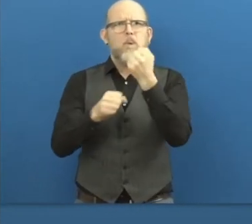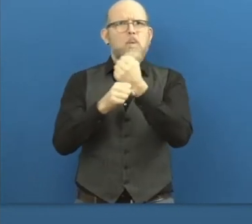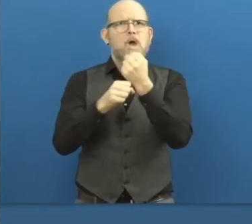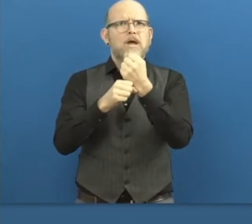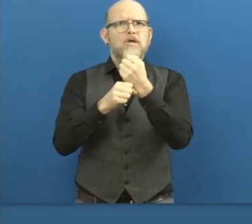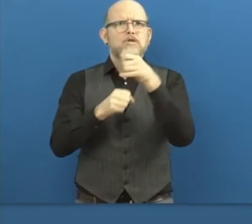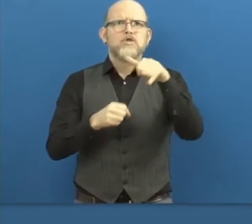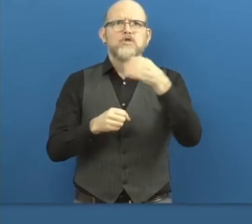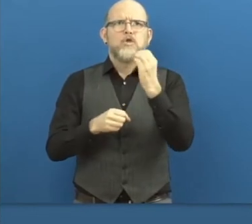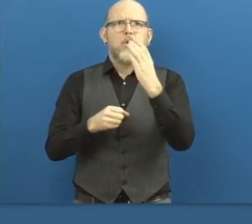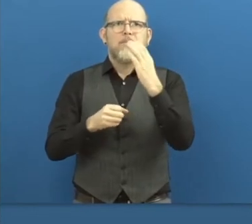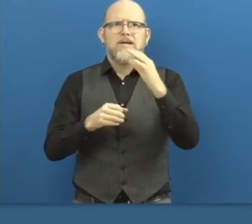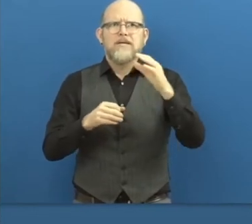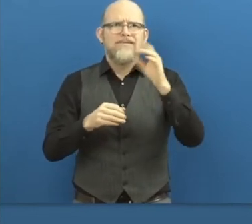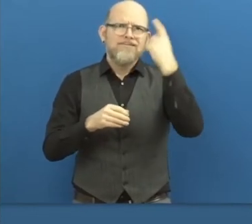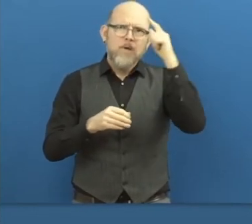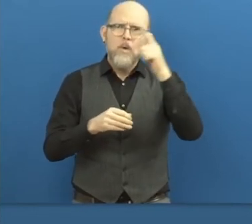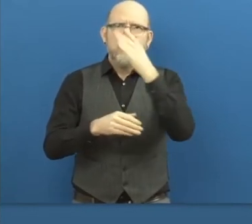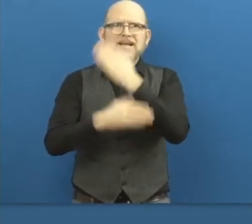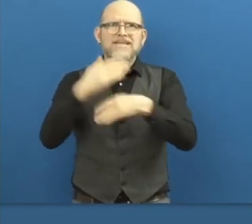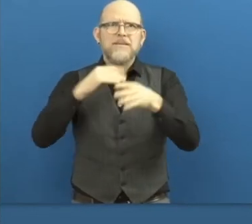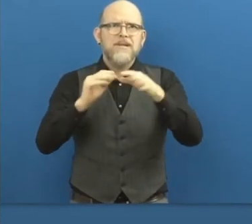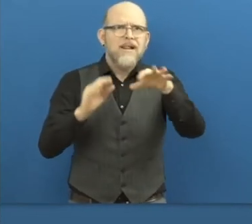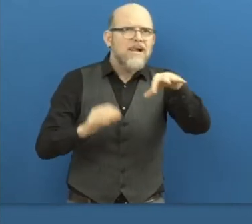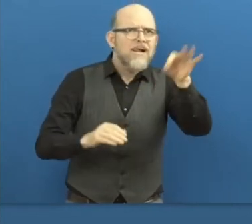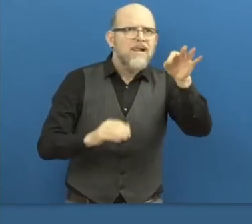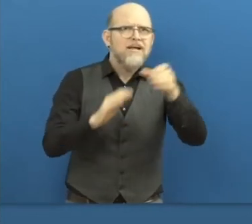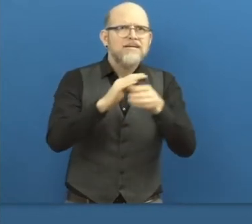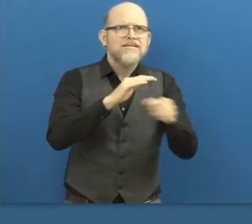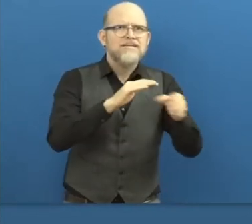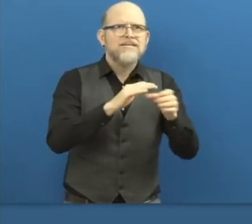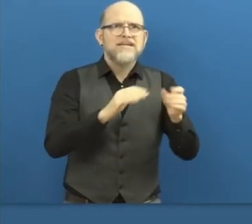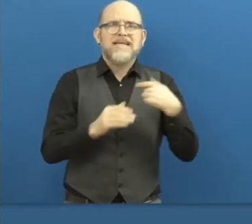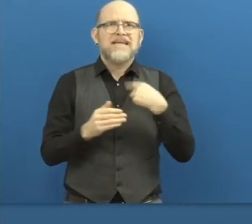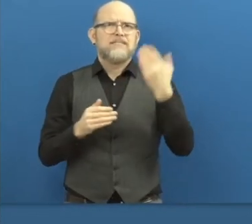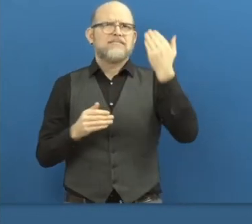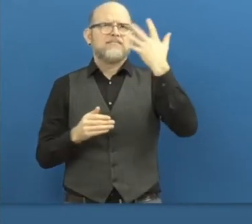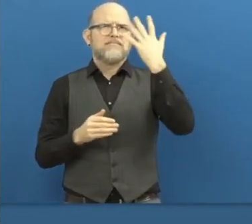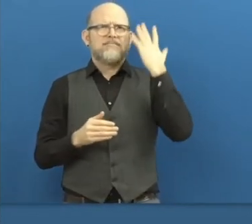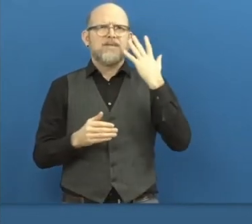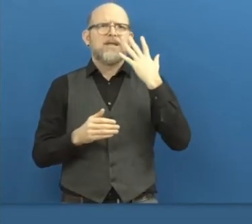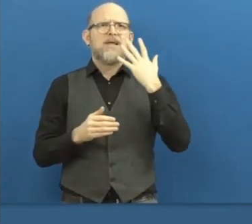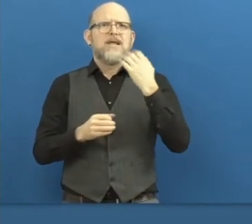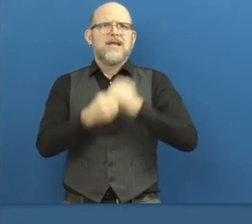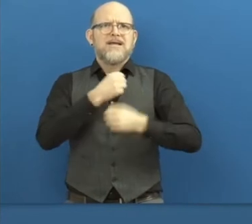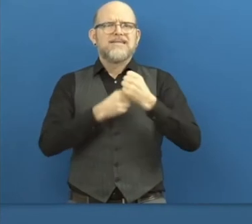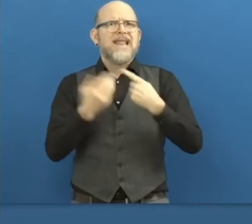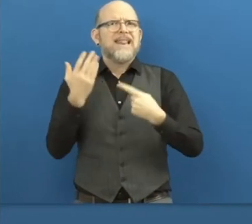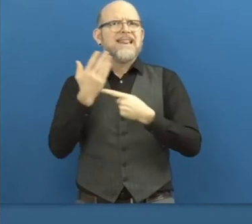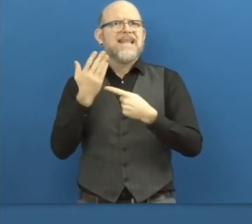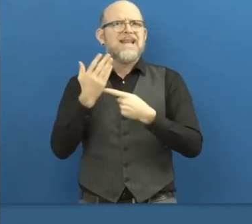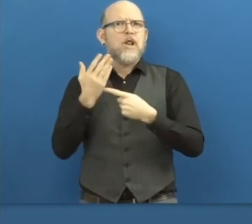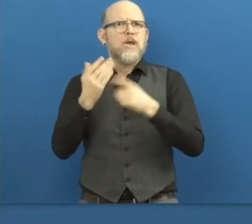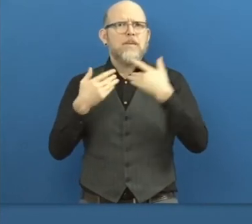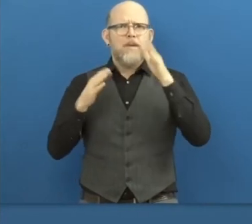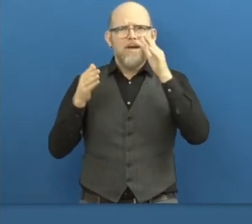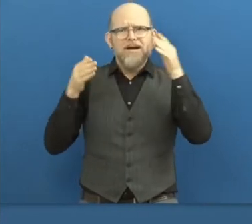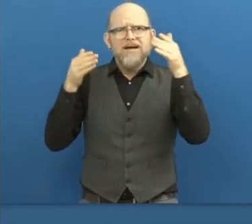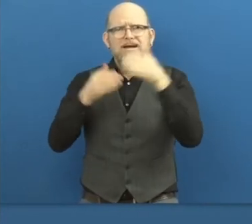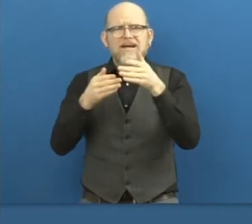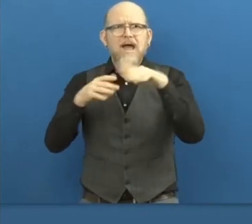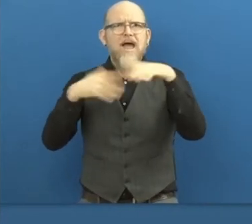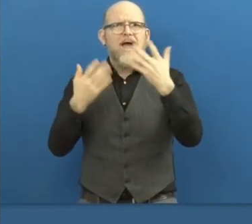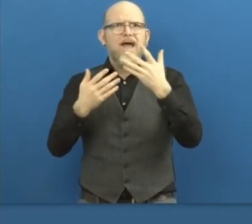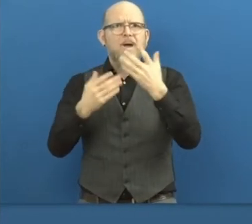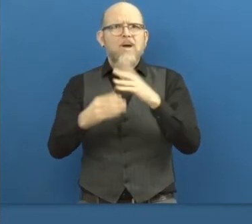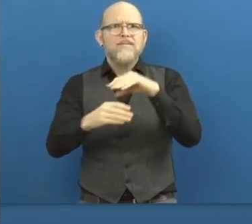for the past five years we've been using technology to remove barriers and since Brazil is such a